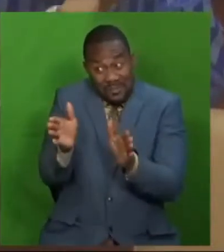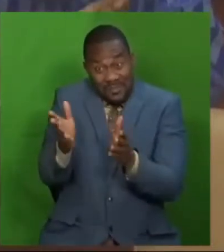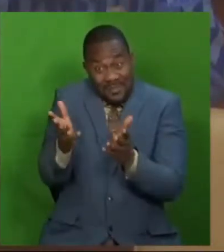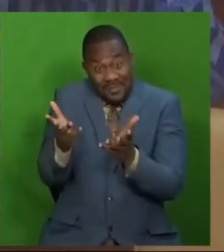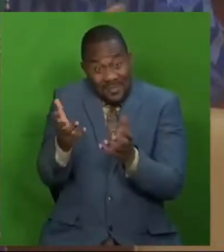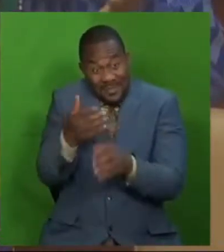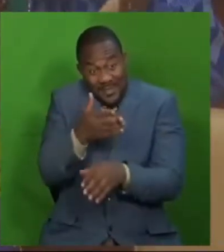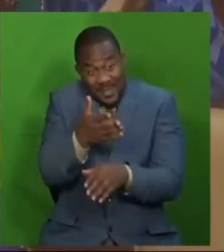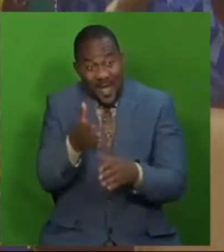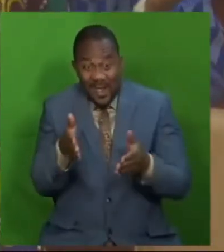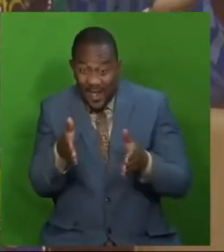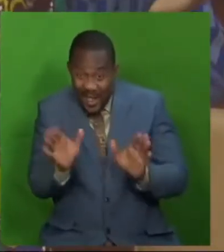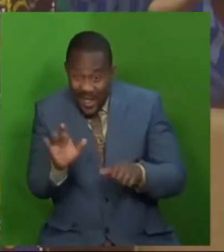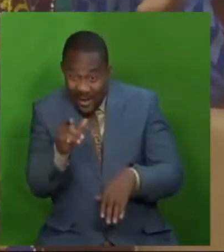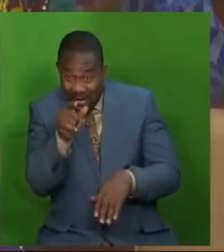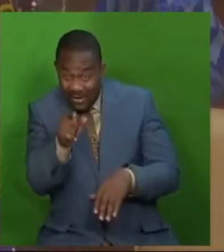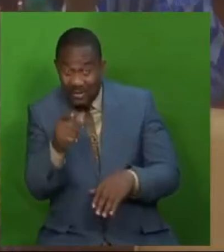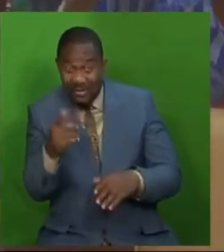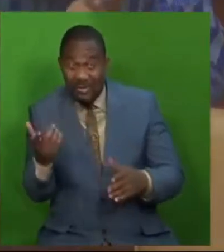way